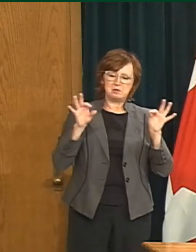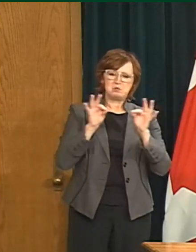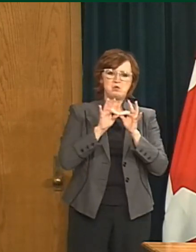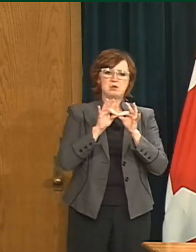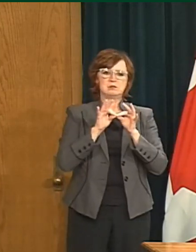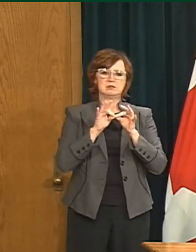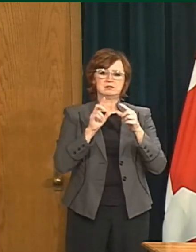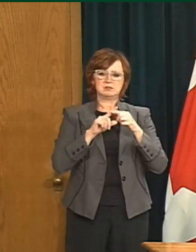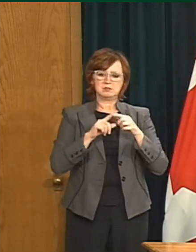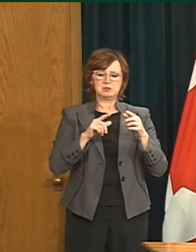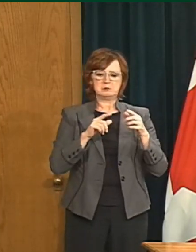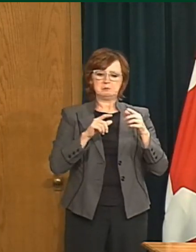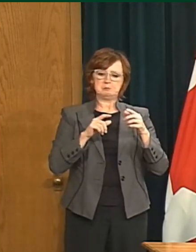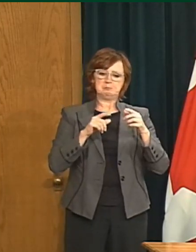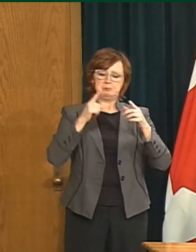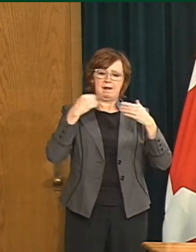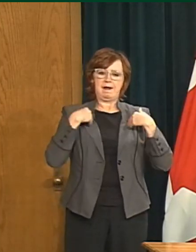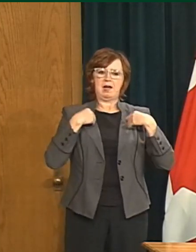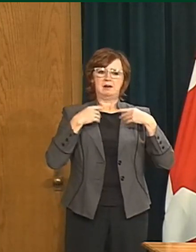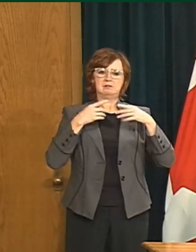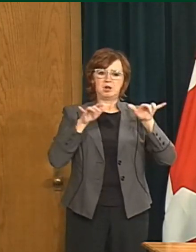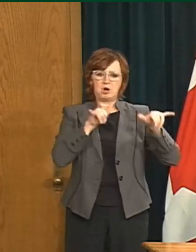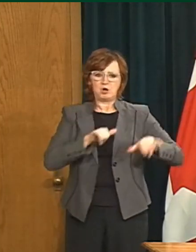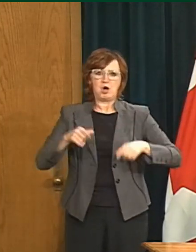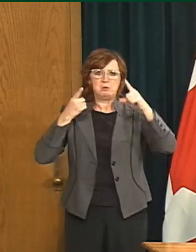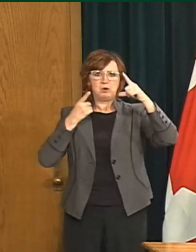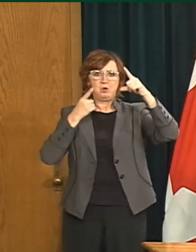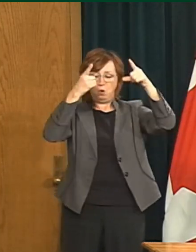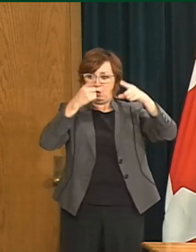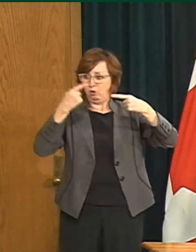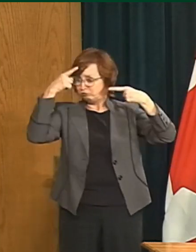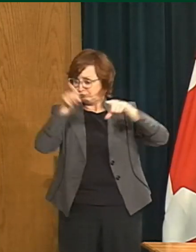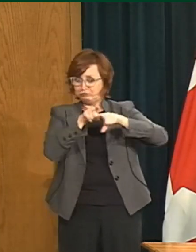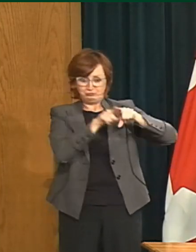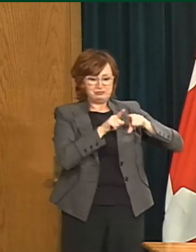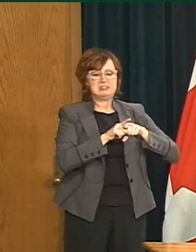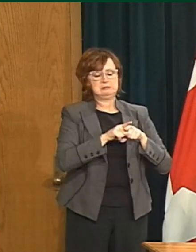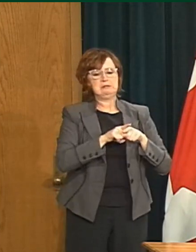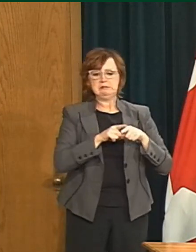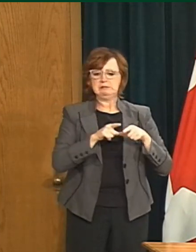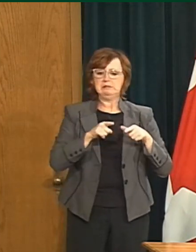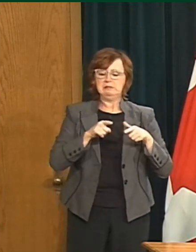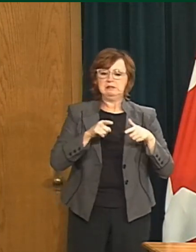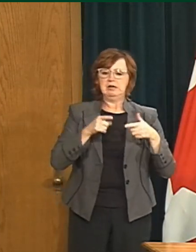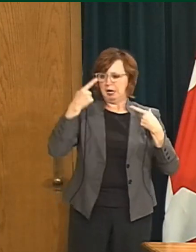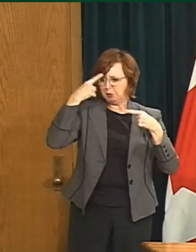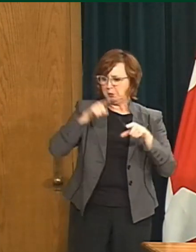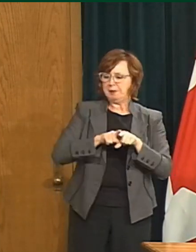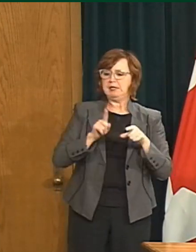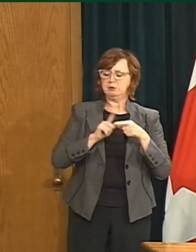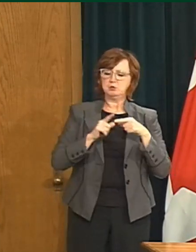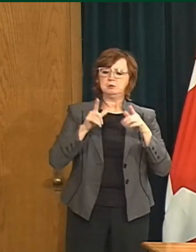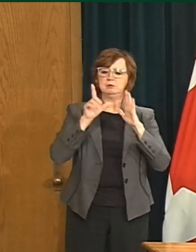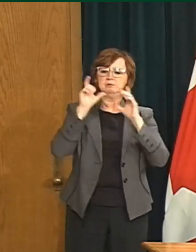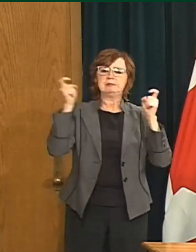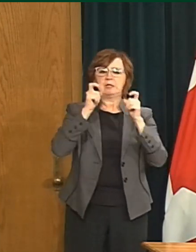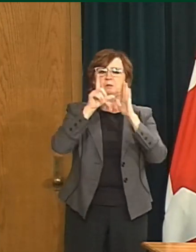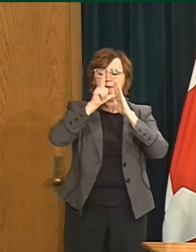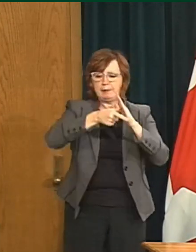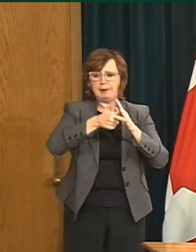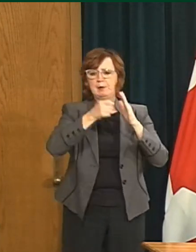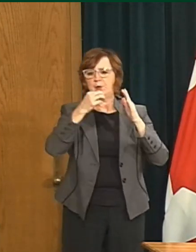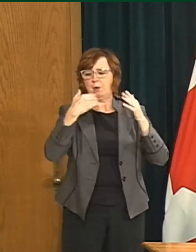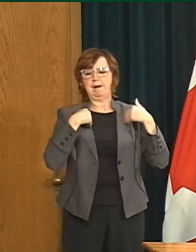holidays. And finally, like the Premier said, we all saw the presentation by the Saskatchewan Health Authority on the modeling.